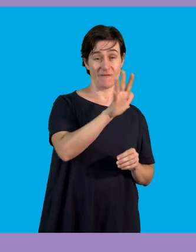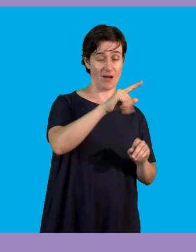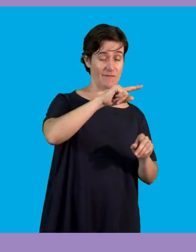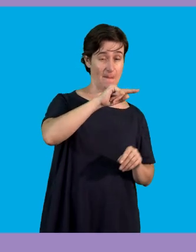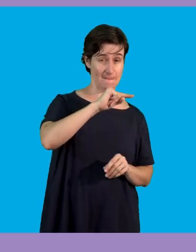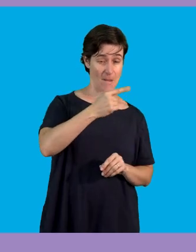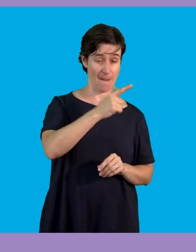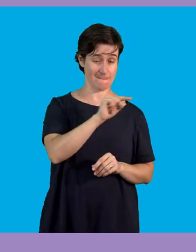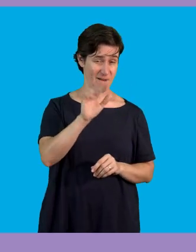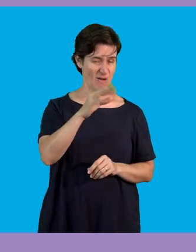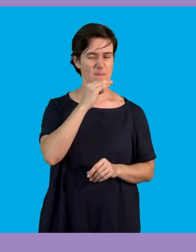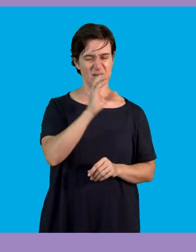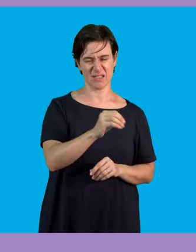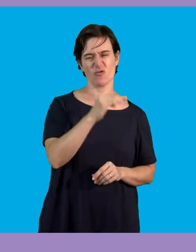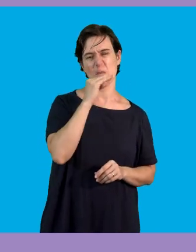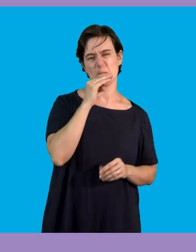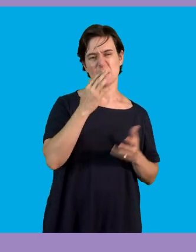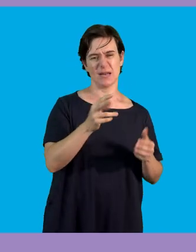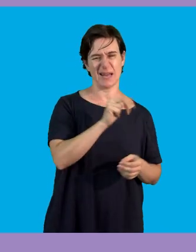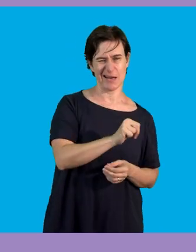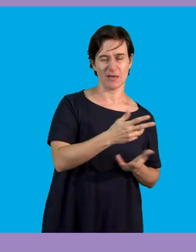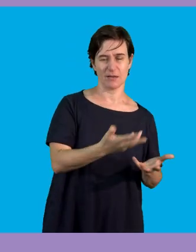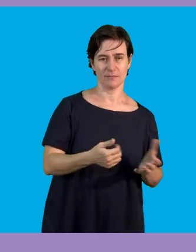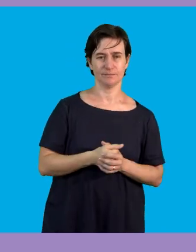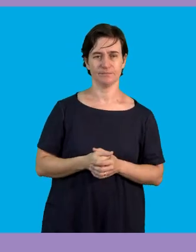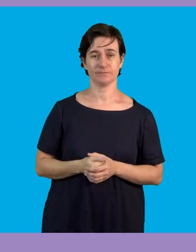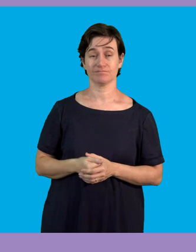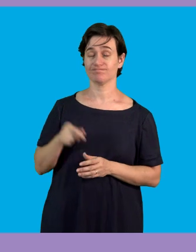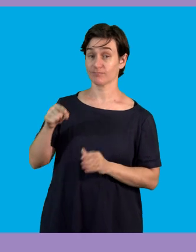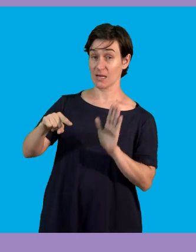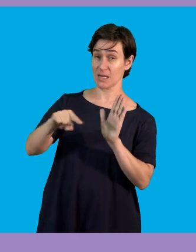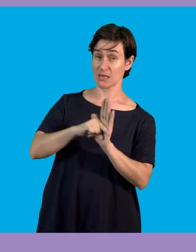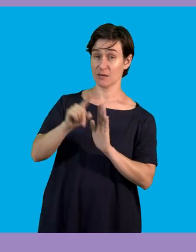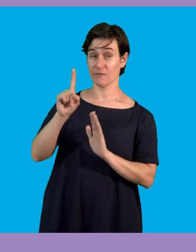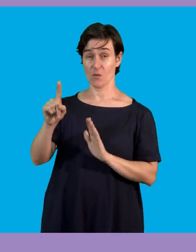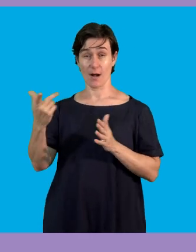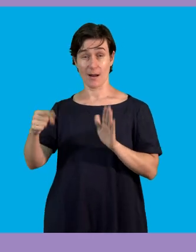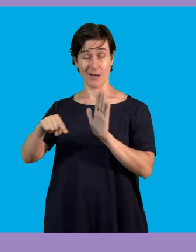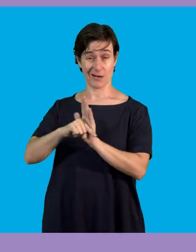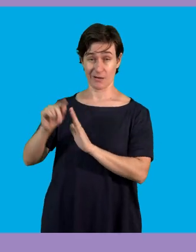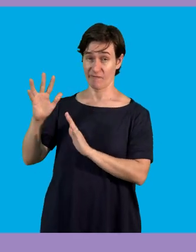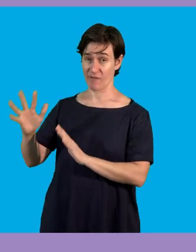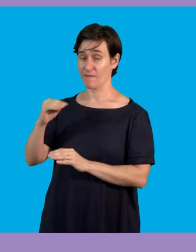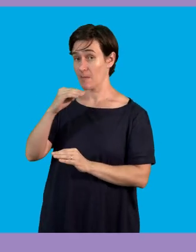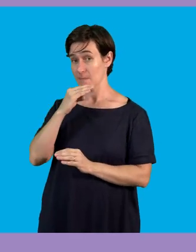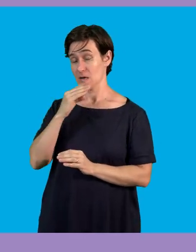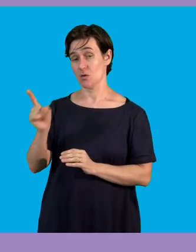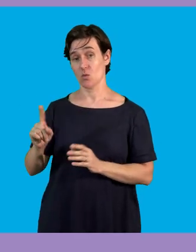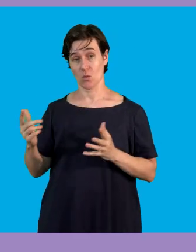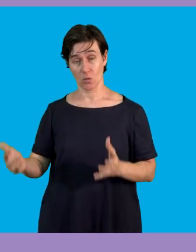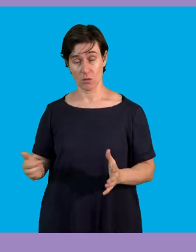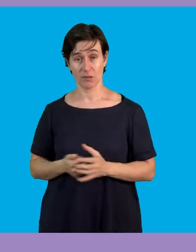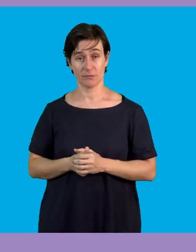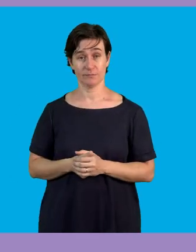So we then 0 plus n is n. And on the right hand side,